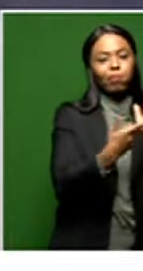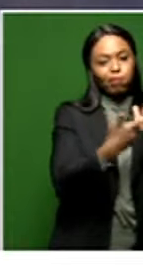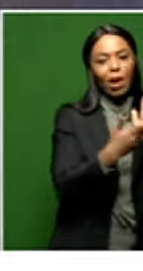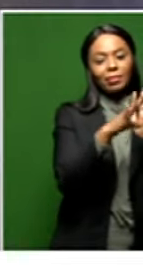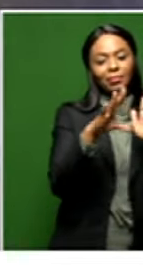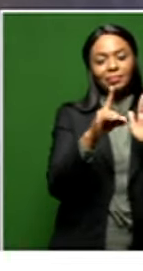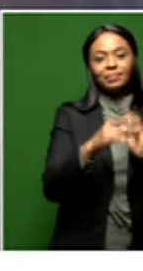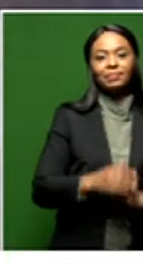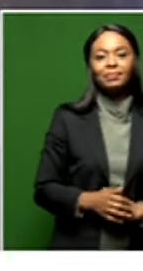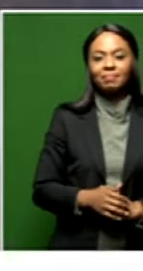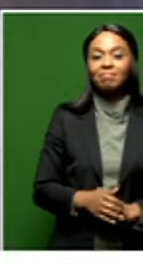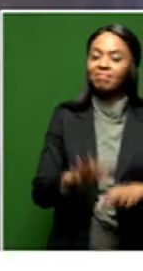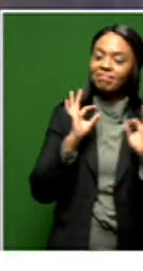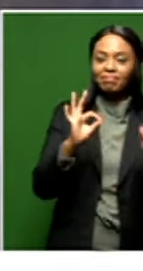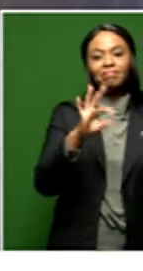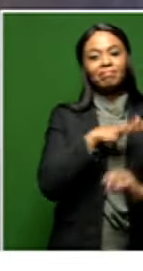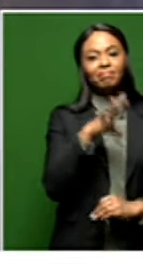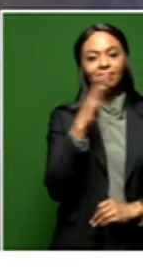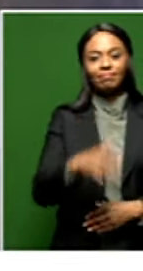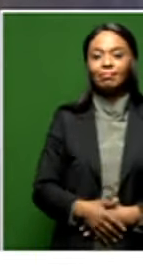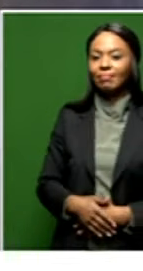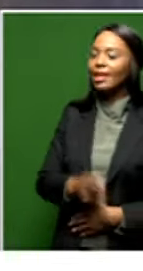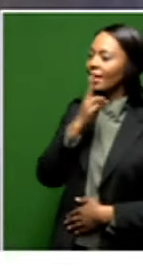it. Fantastic stuff. Lovely chatting to you,